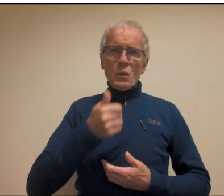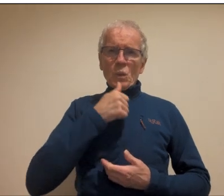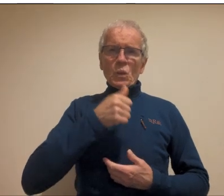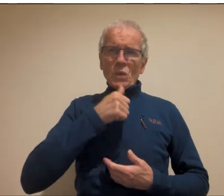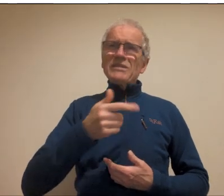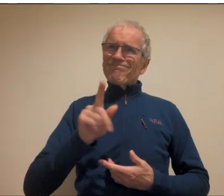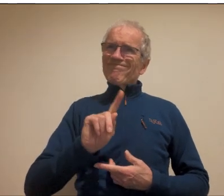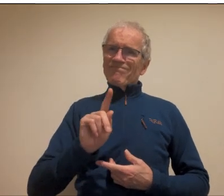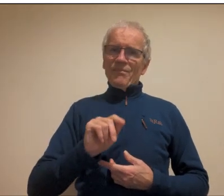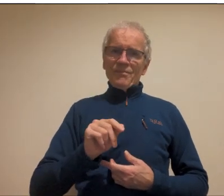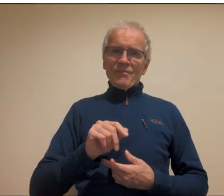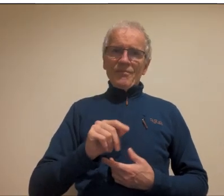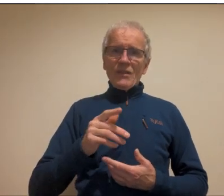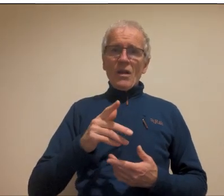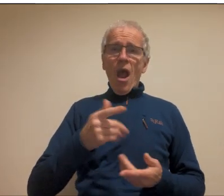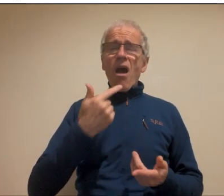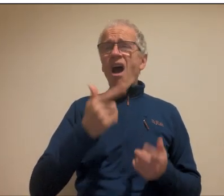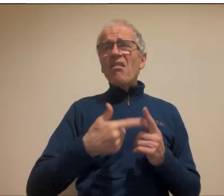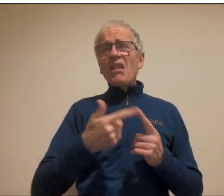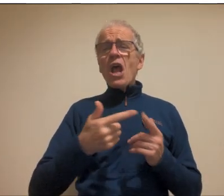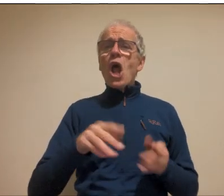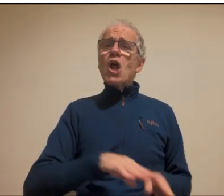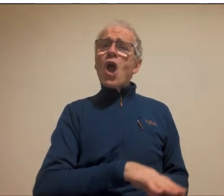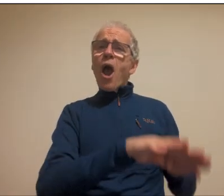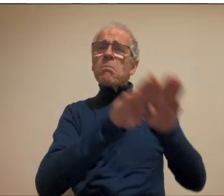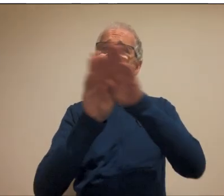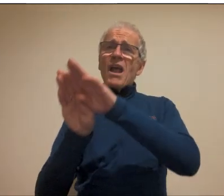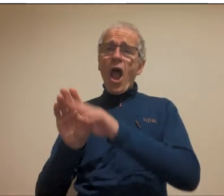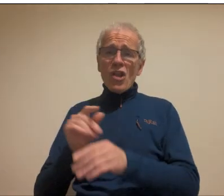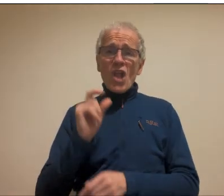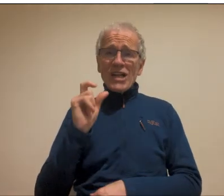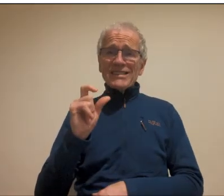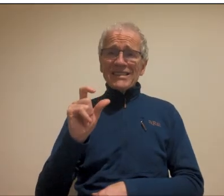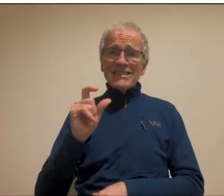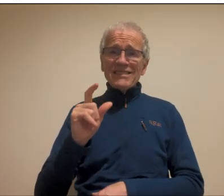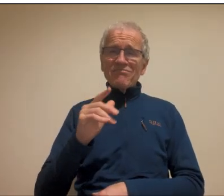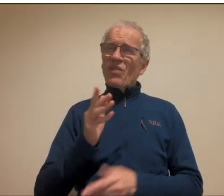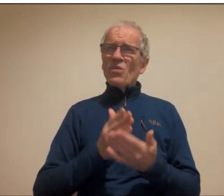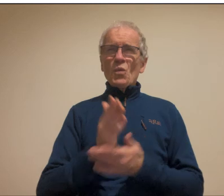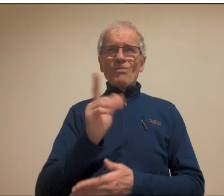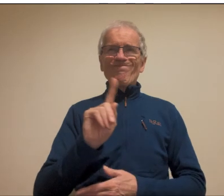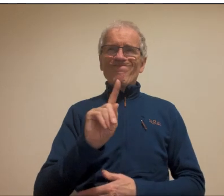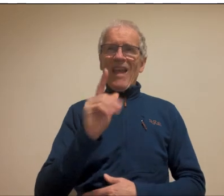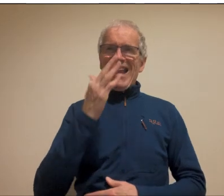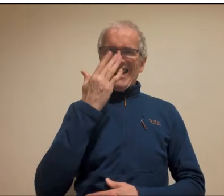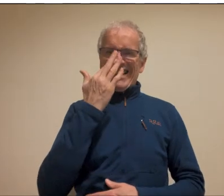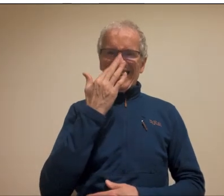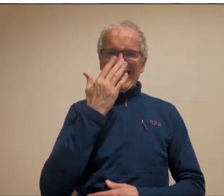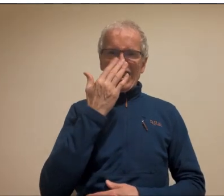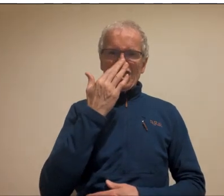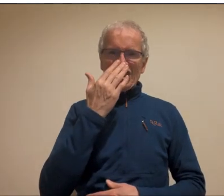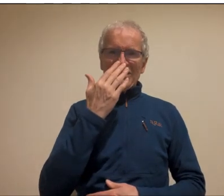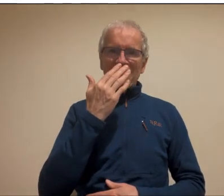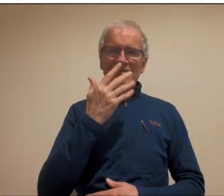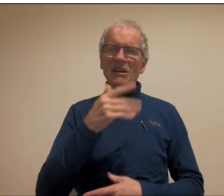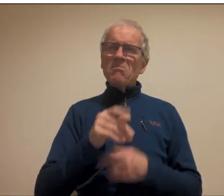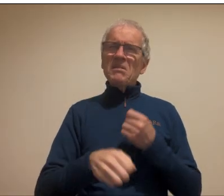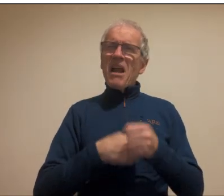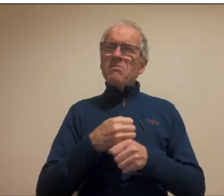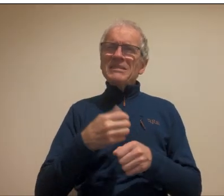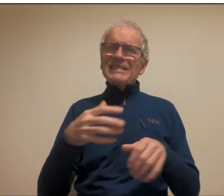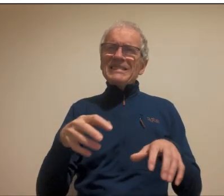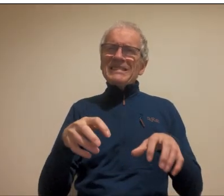Another common condition of aging is more stiffness in the large arteries and stiffness of the heart